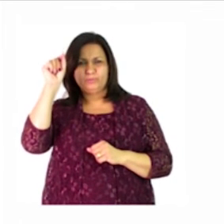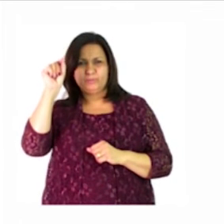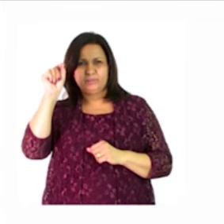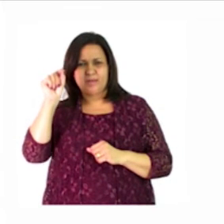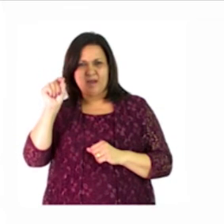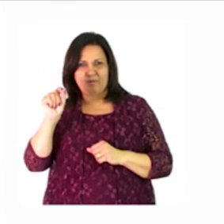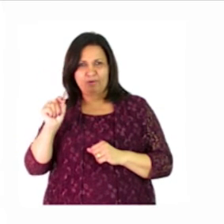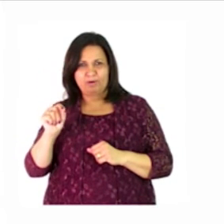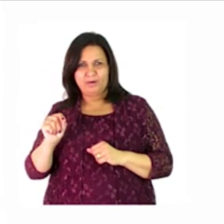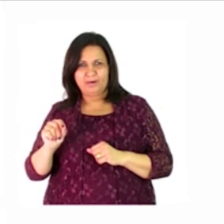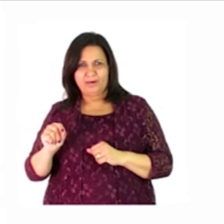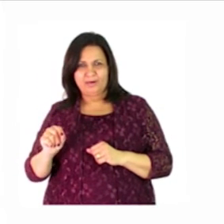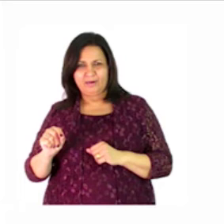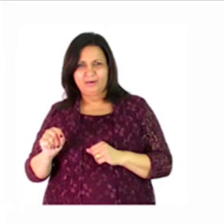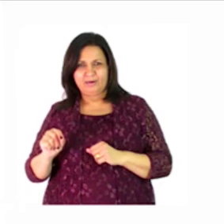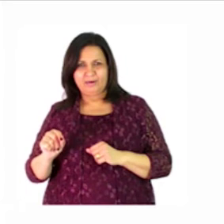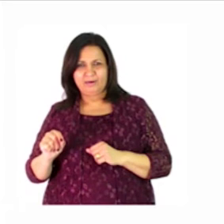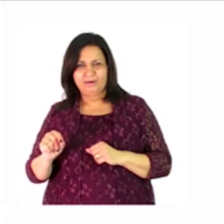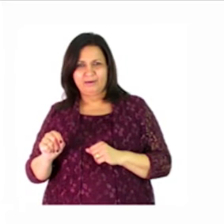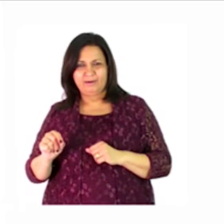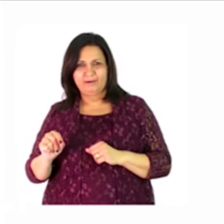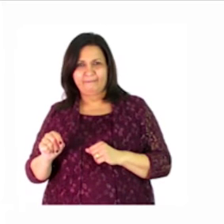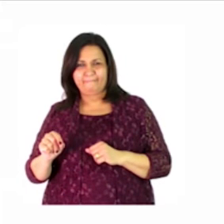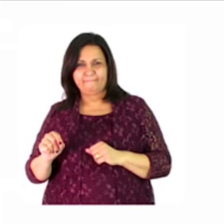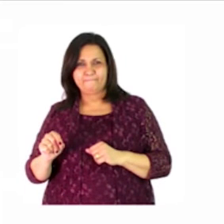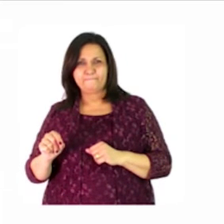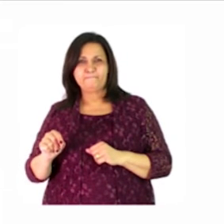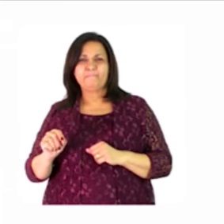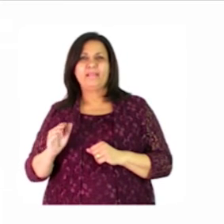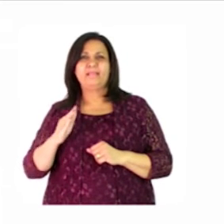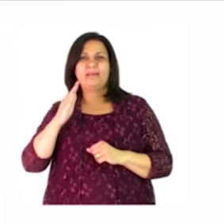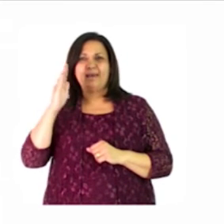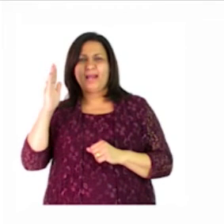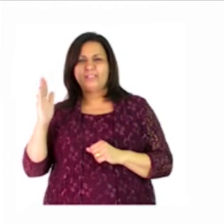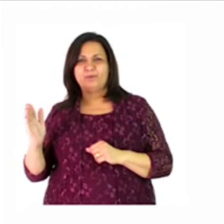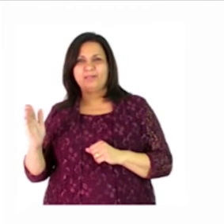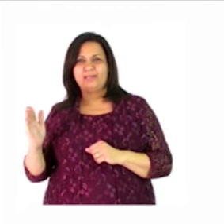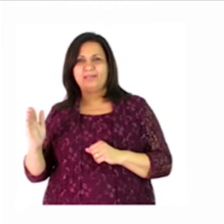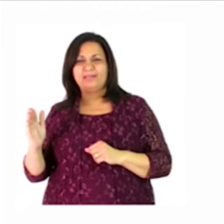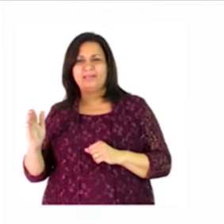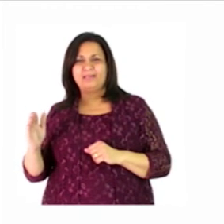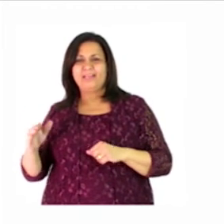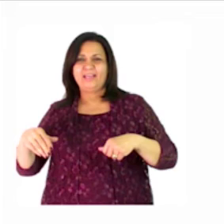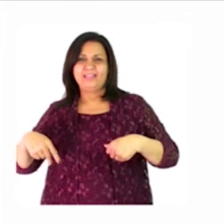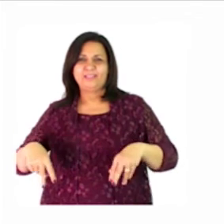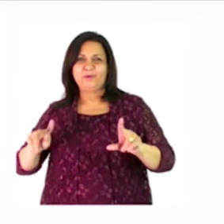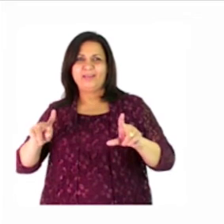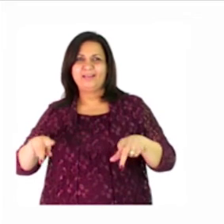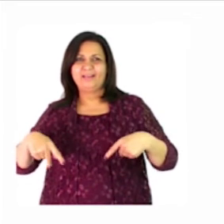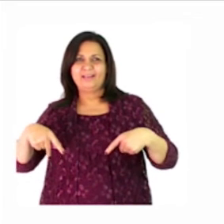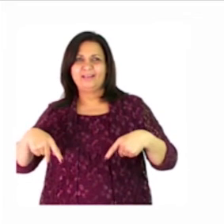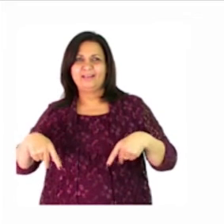going down. And we will have to move on to the next picture, which is a swing.